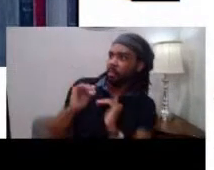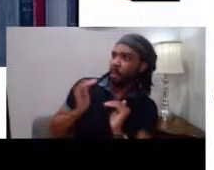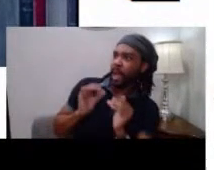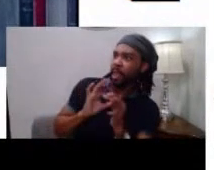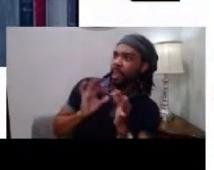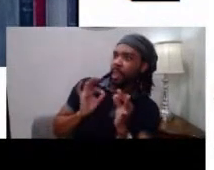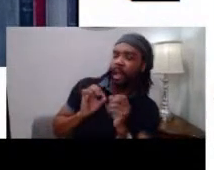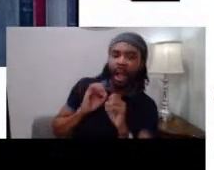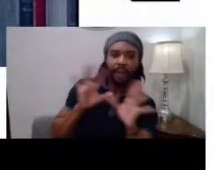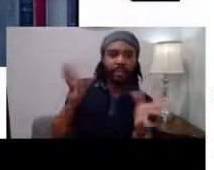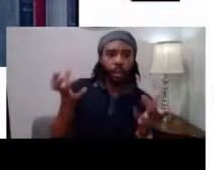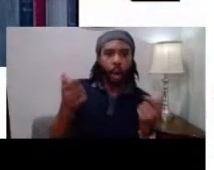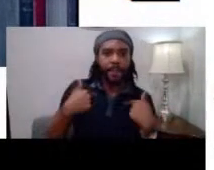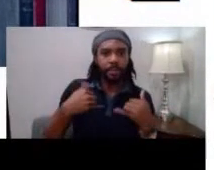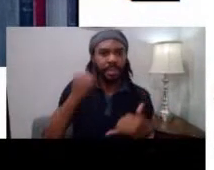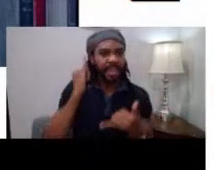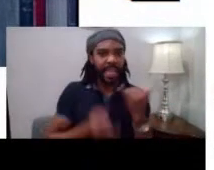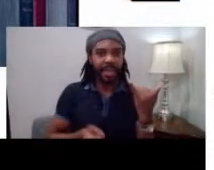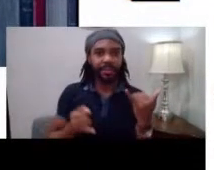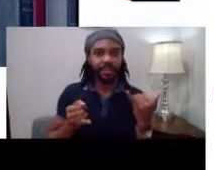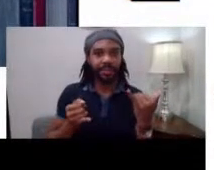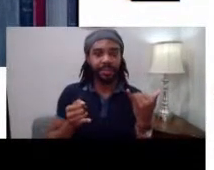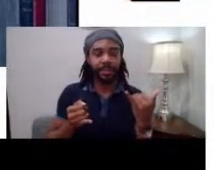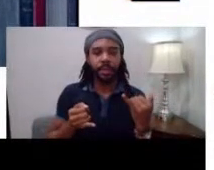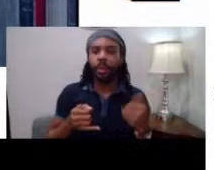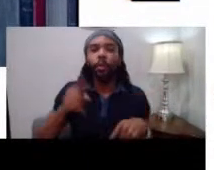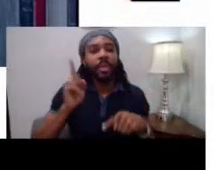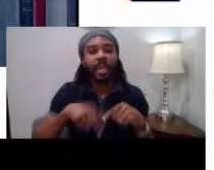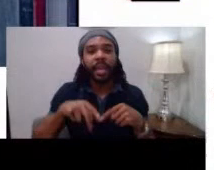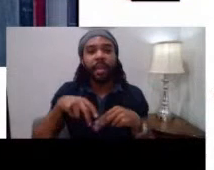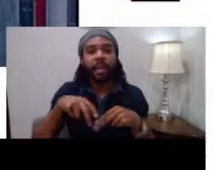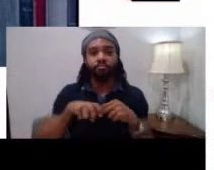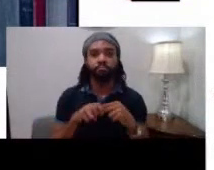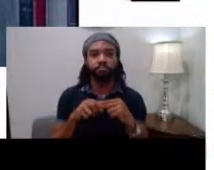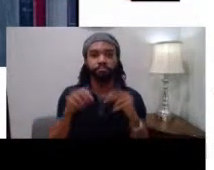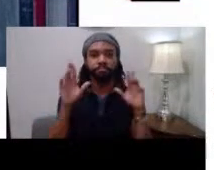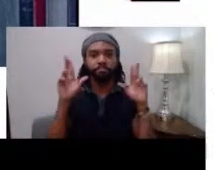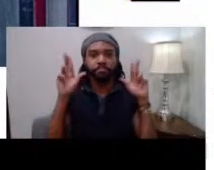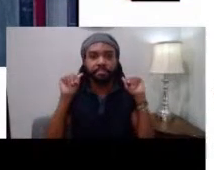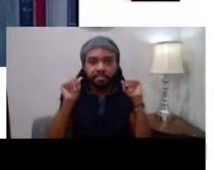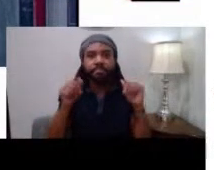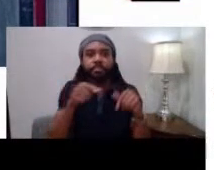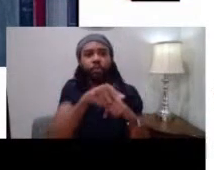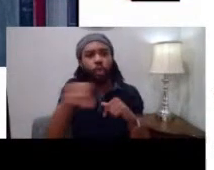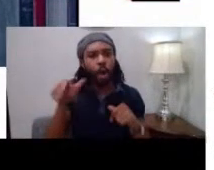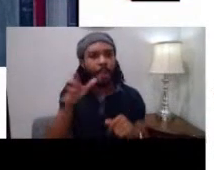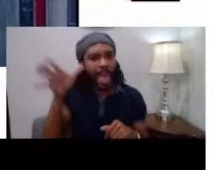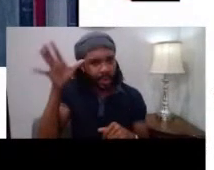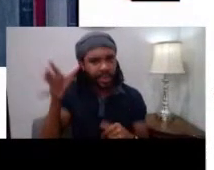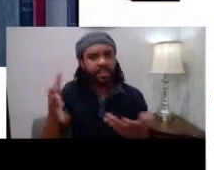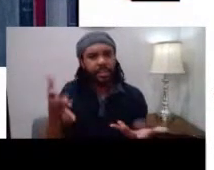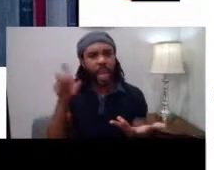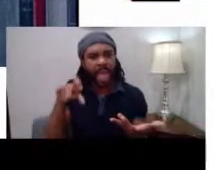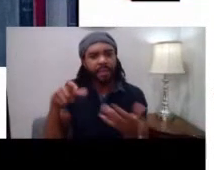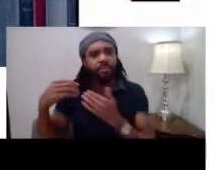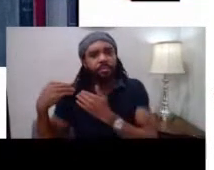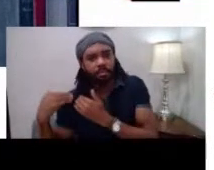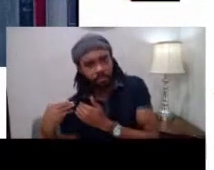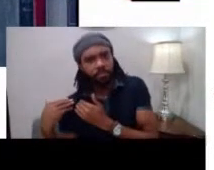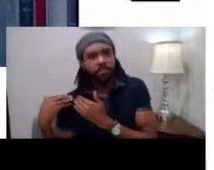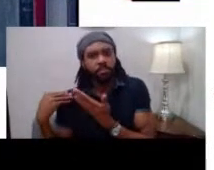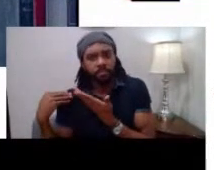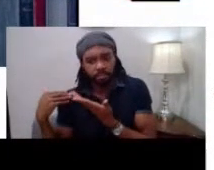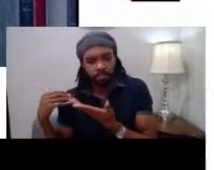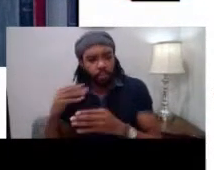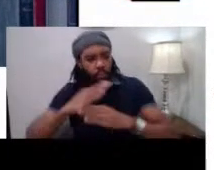stand down, especially as parents. We have a responsibility to protect all of our children. These kids